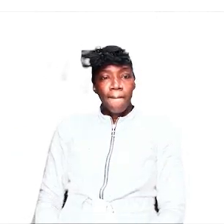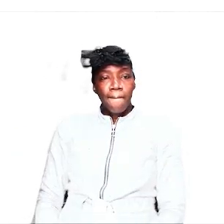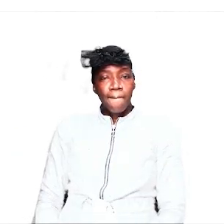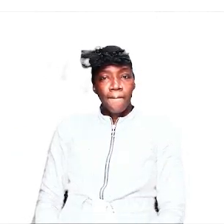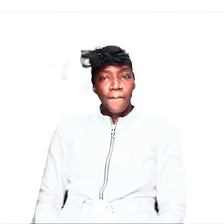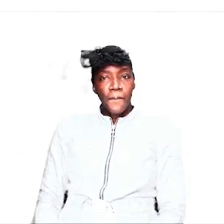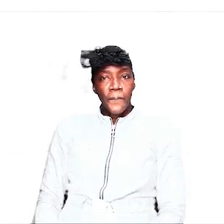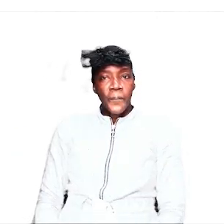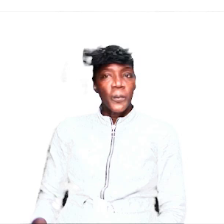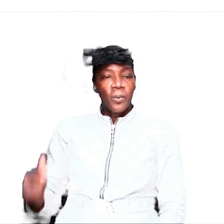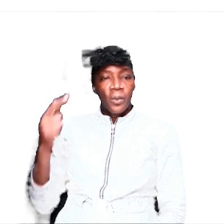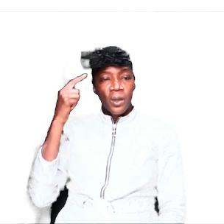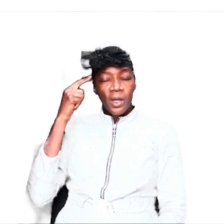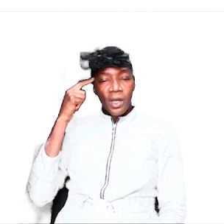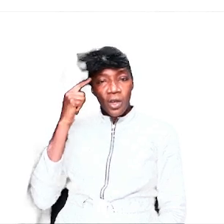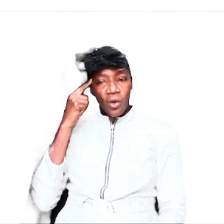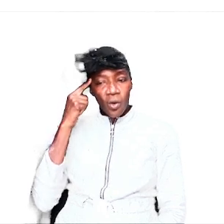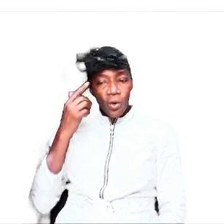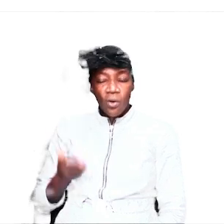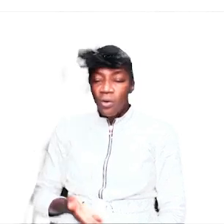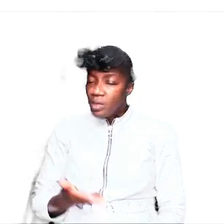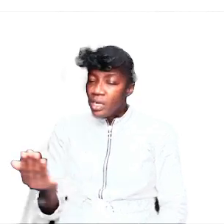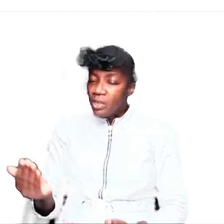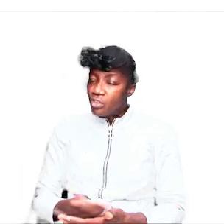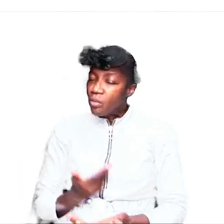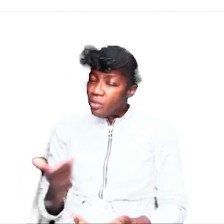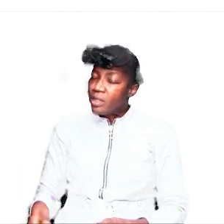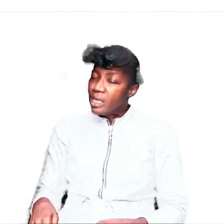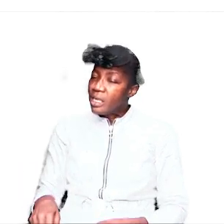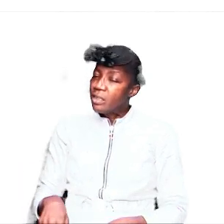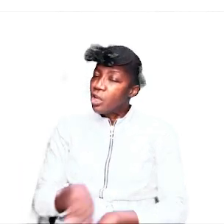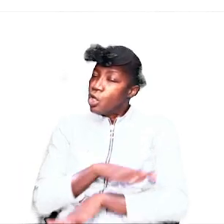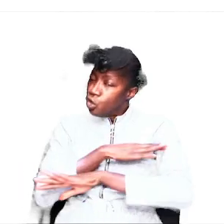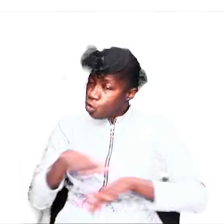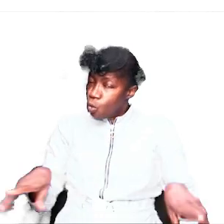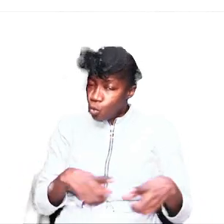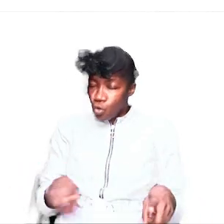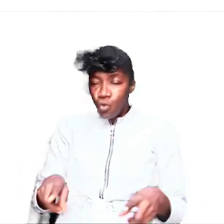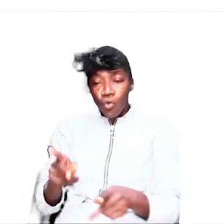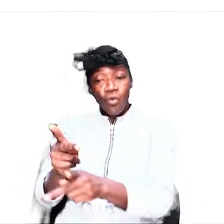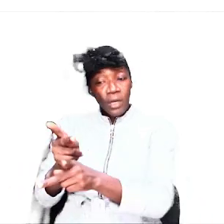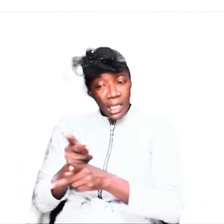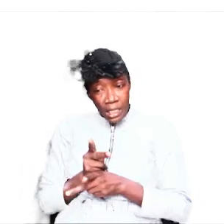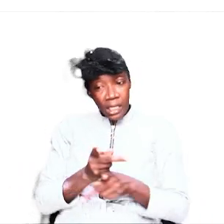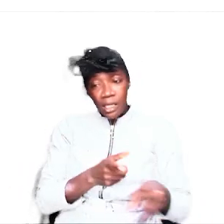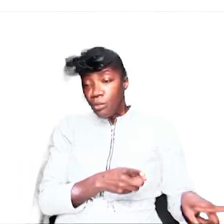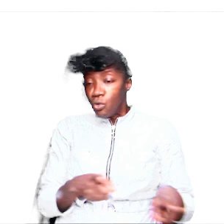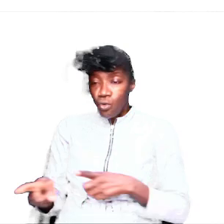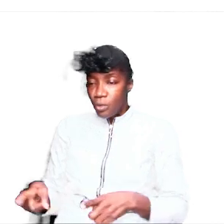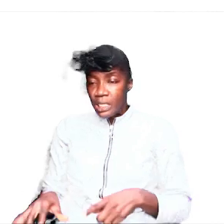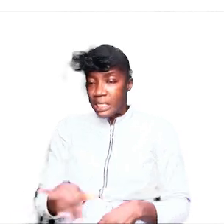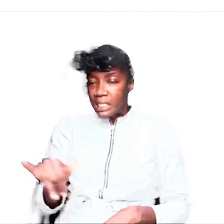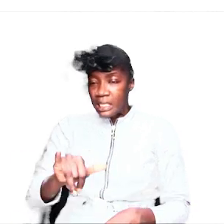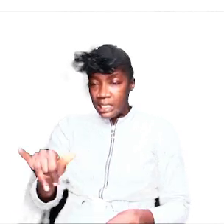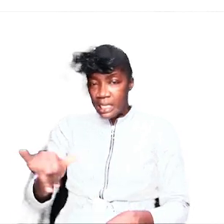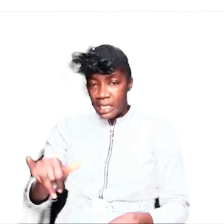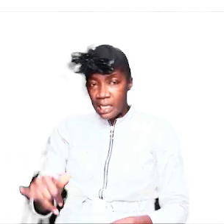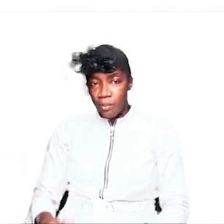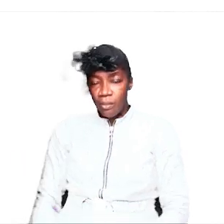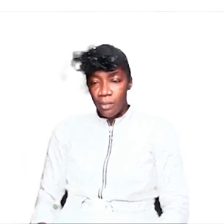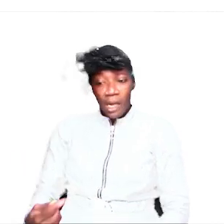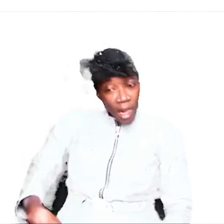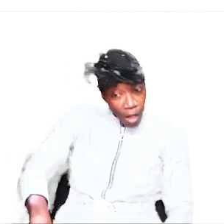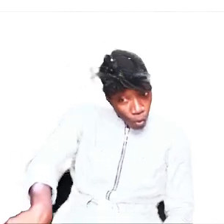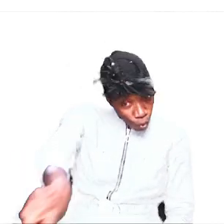We just know that there are certain things we must not do. And we keep on doing them. And I notice I say we,